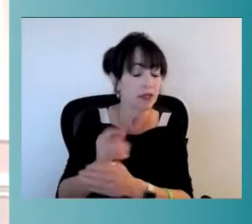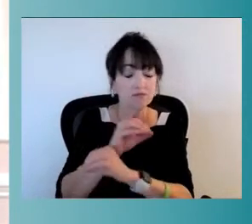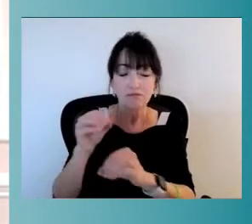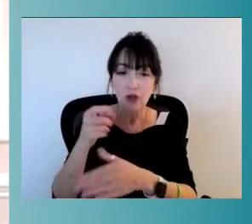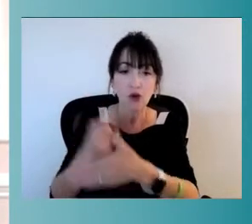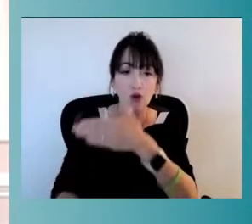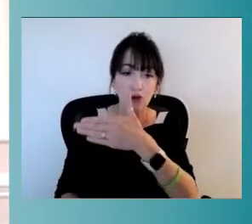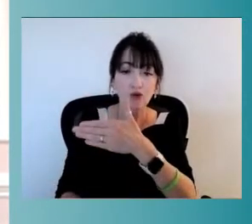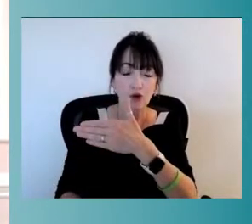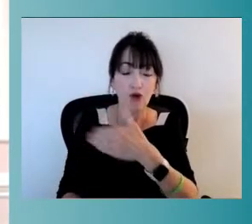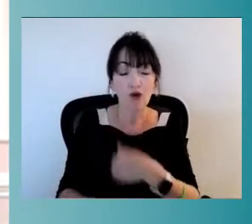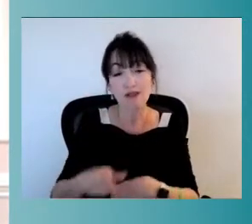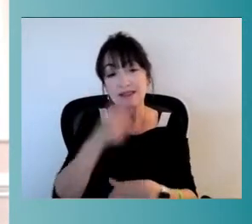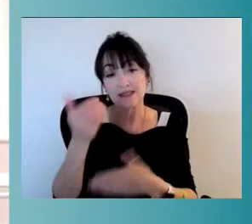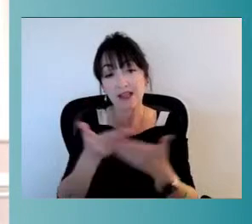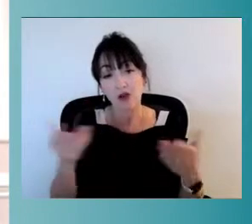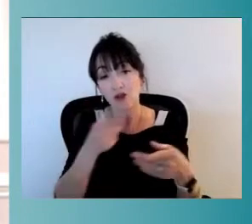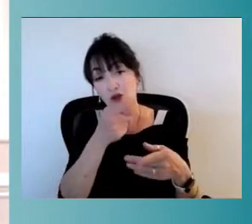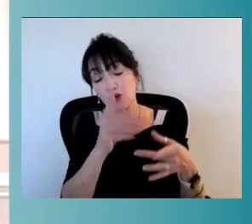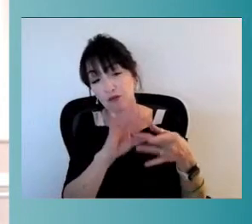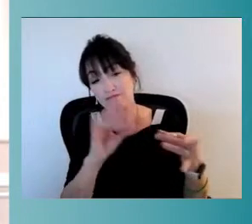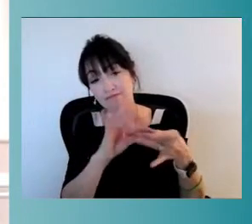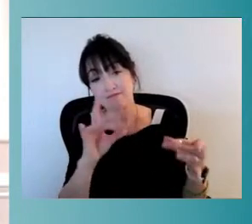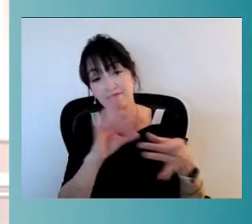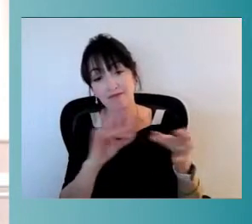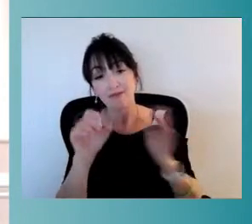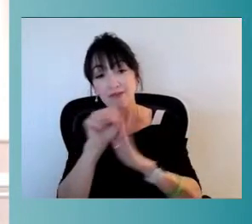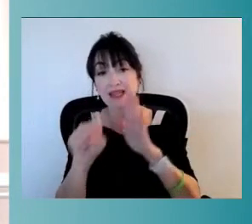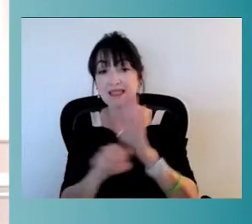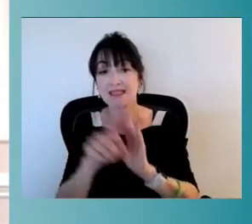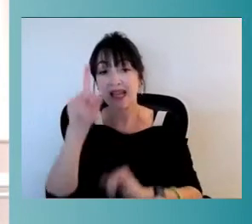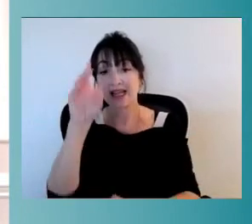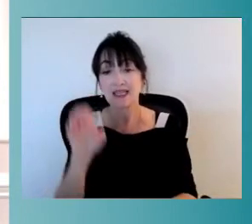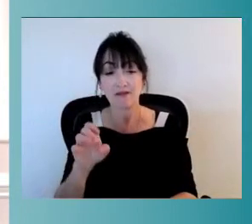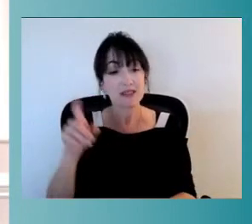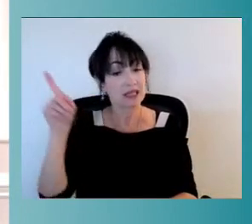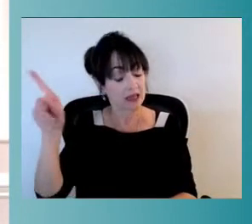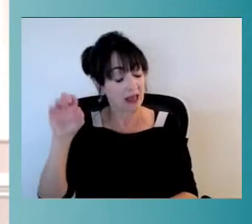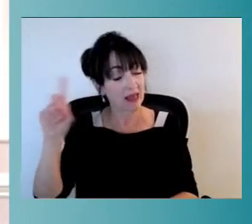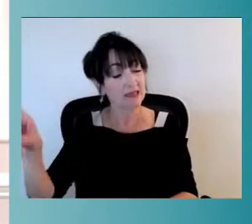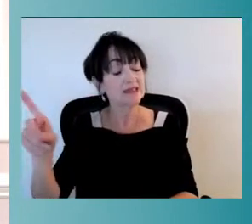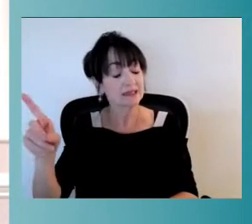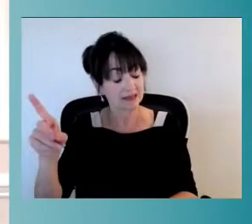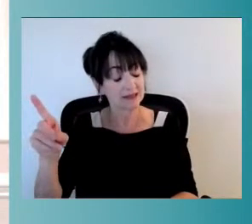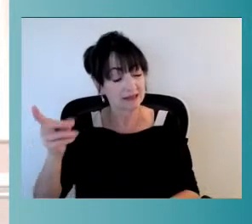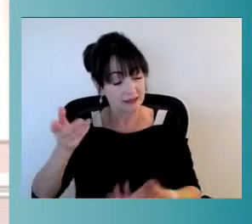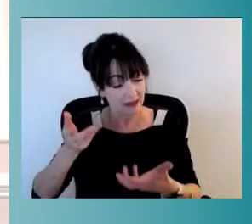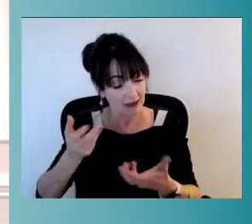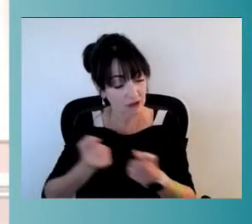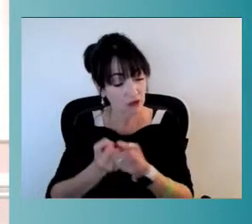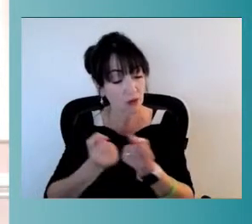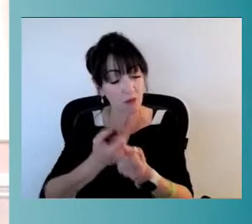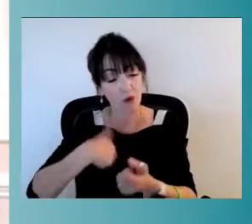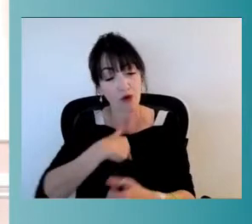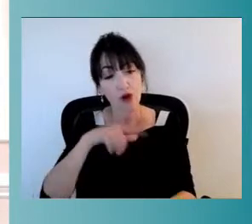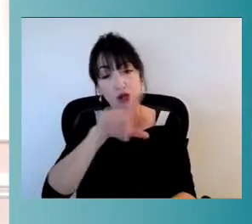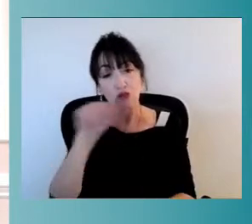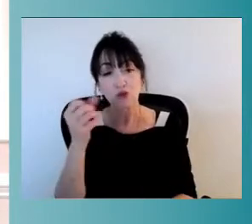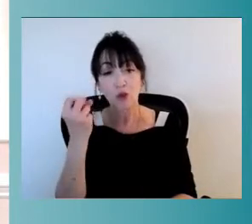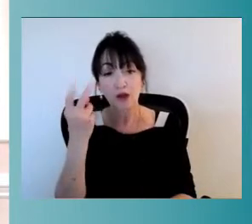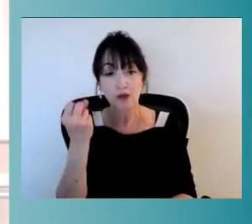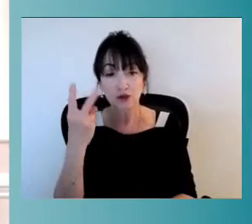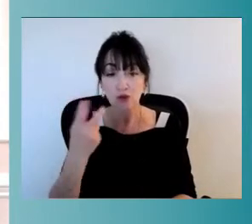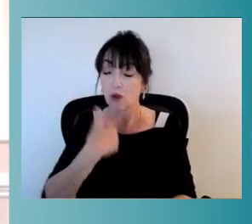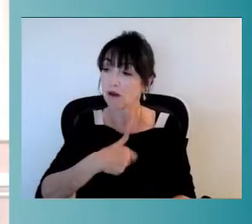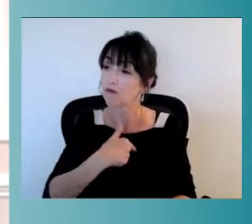you talked about the state of Delaware. They took a chance on us in 2012. They had no idea what we were talking about, and we were going to incorporate horses into